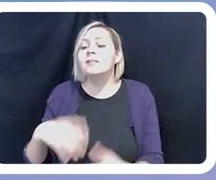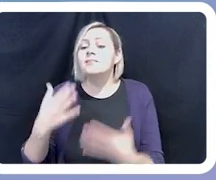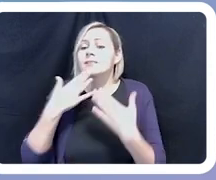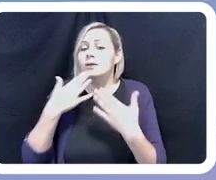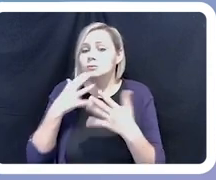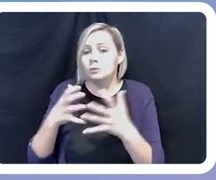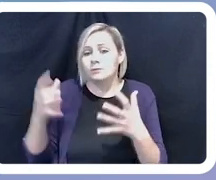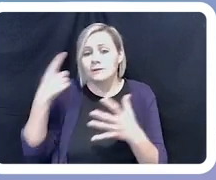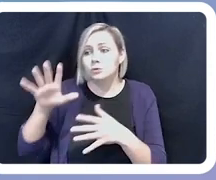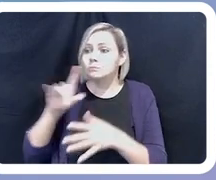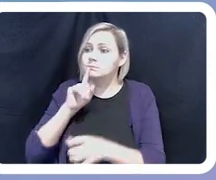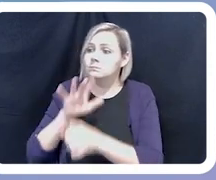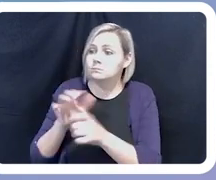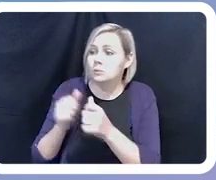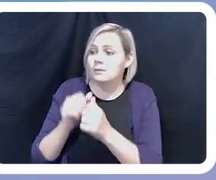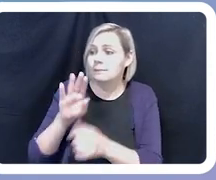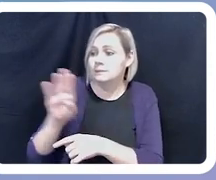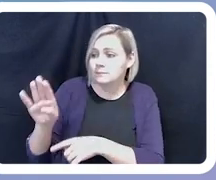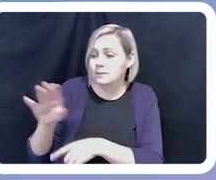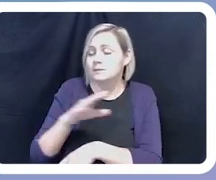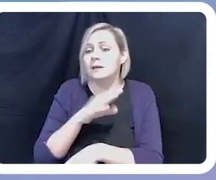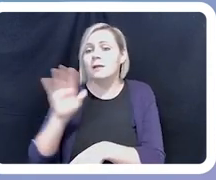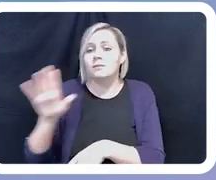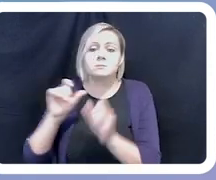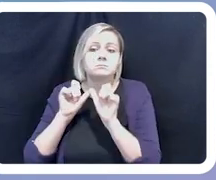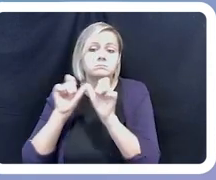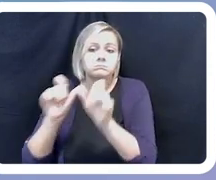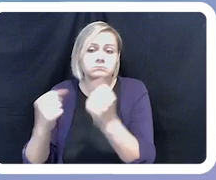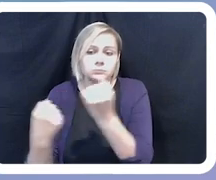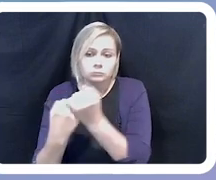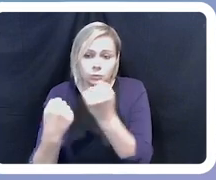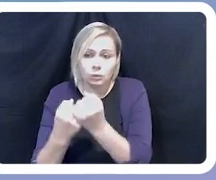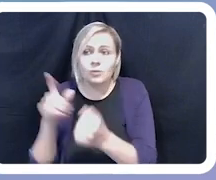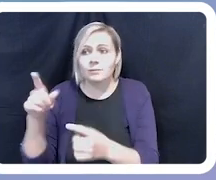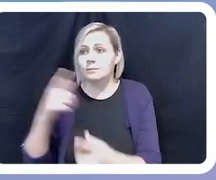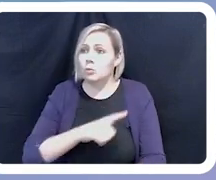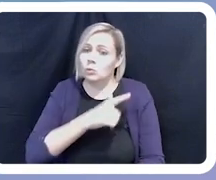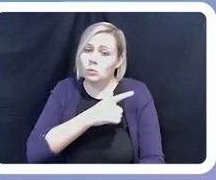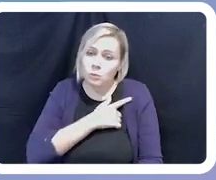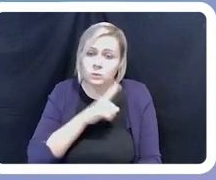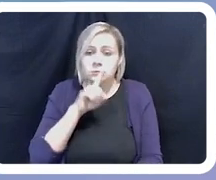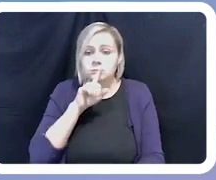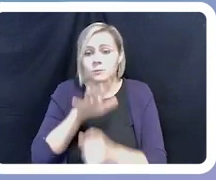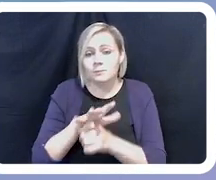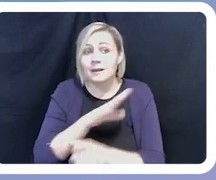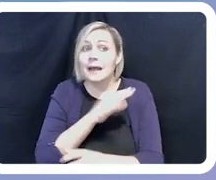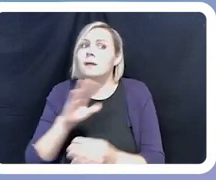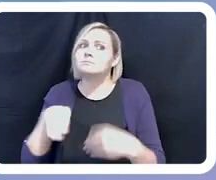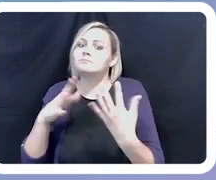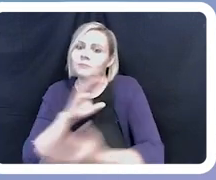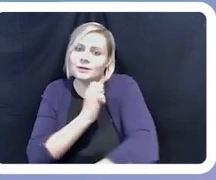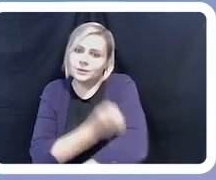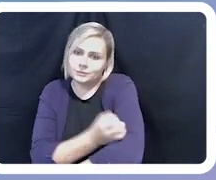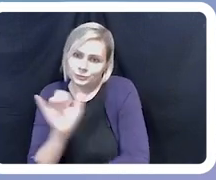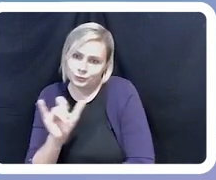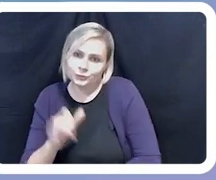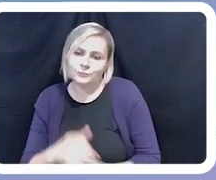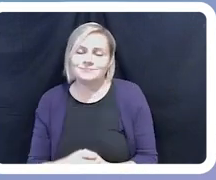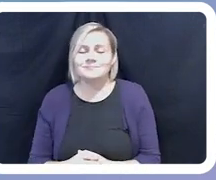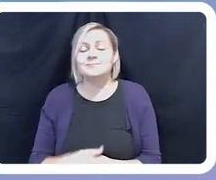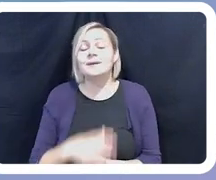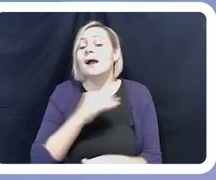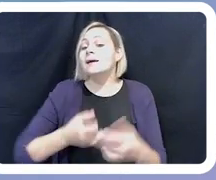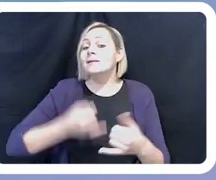Buddies and all their ongoing support of our global mission. They have been loyal, they have been committed, and they have been energetic. And